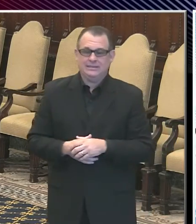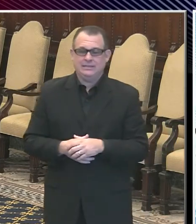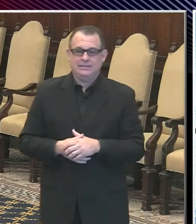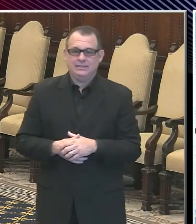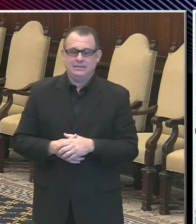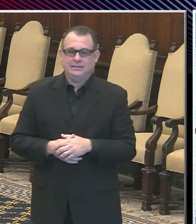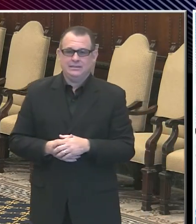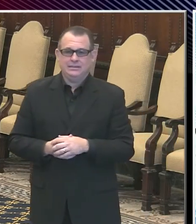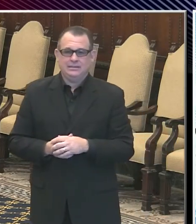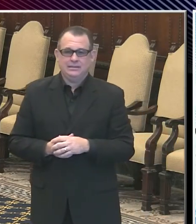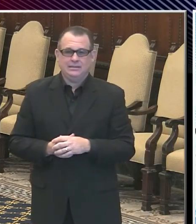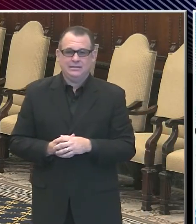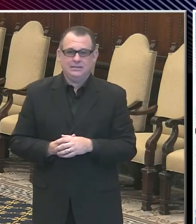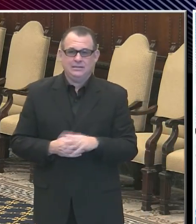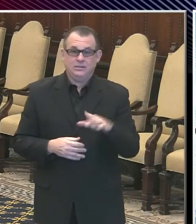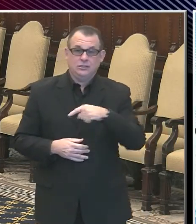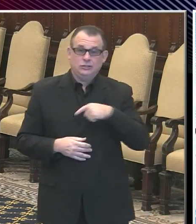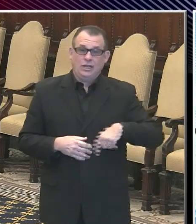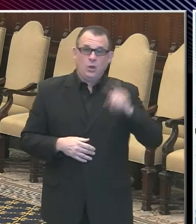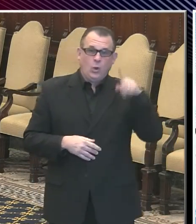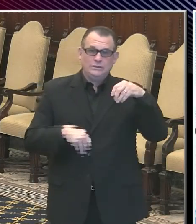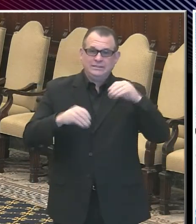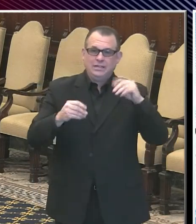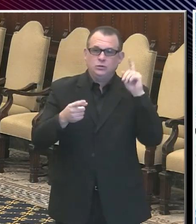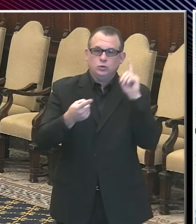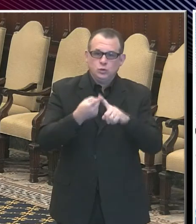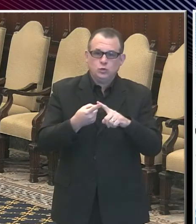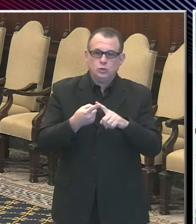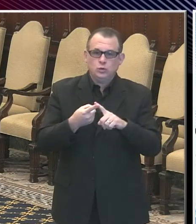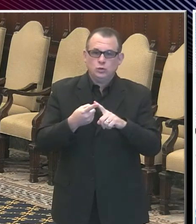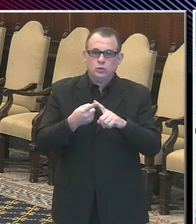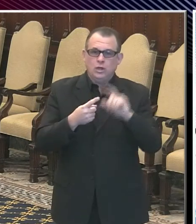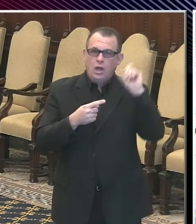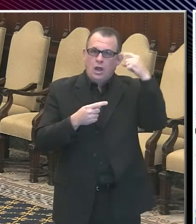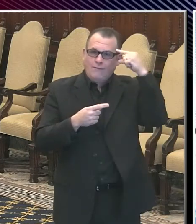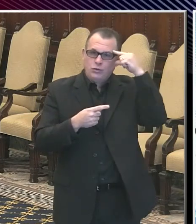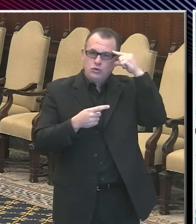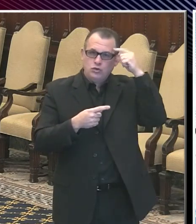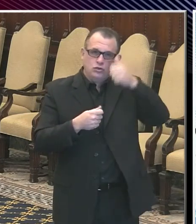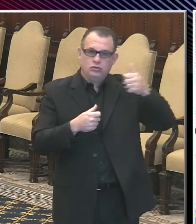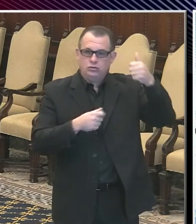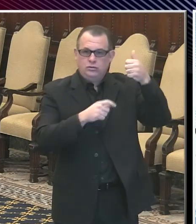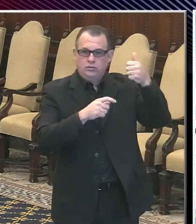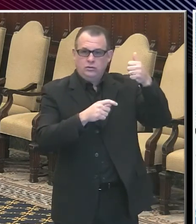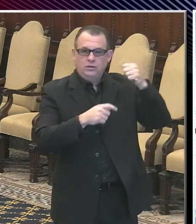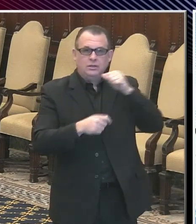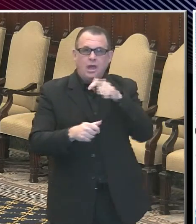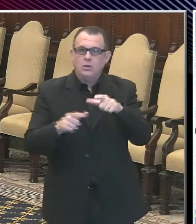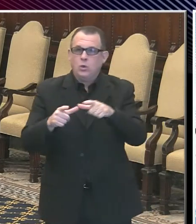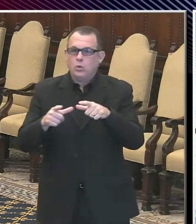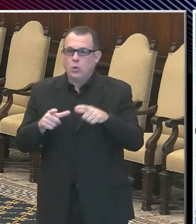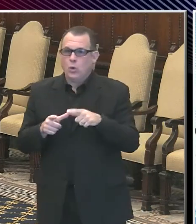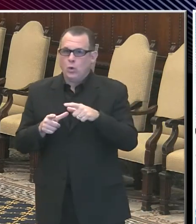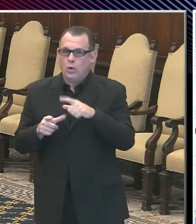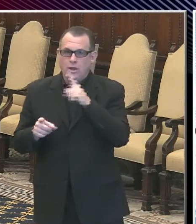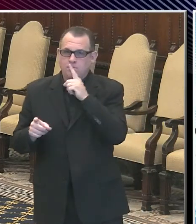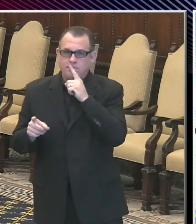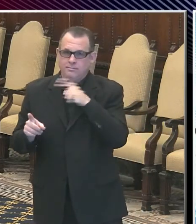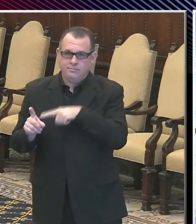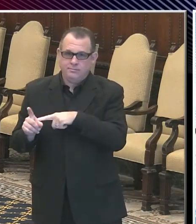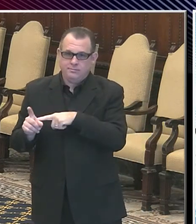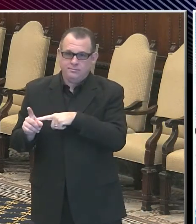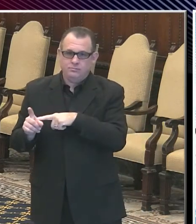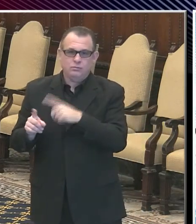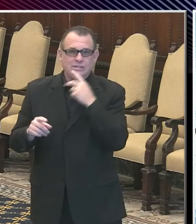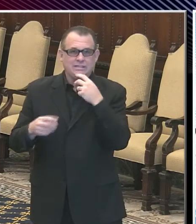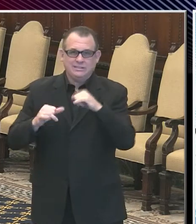is only selling to governments at this point, not local governments. So that's going to continue to be an issue, and I